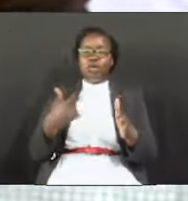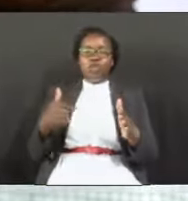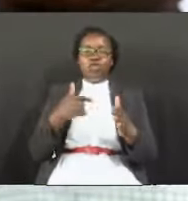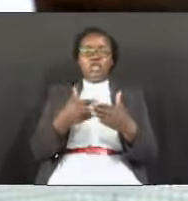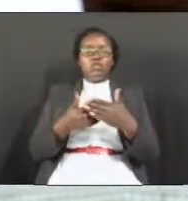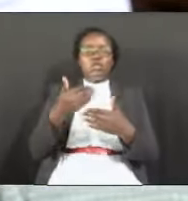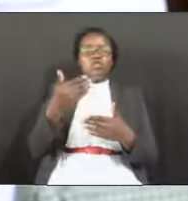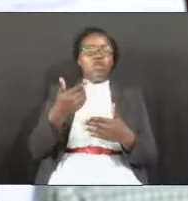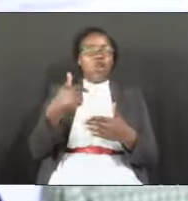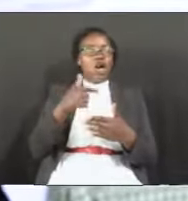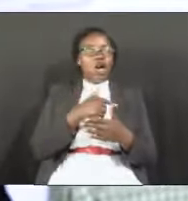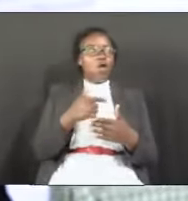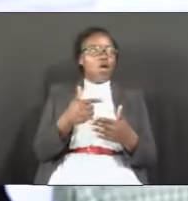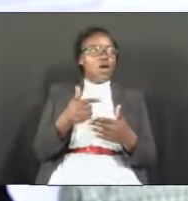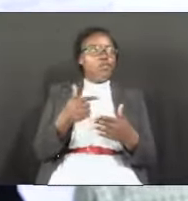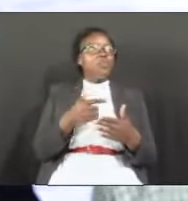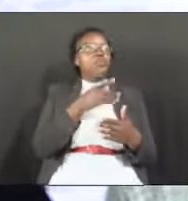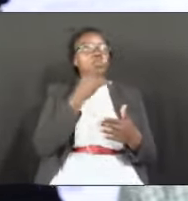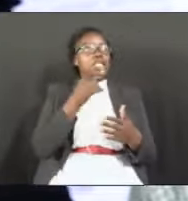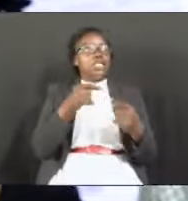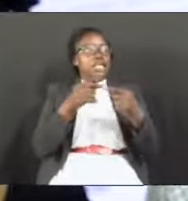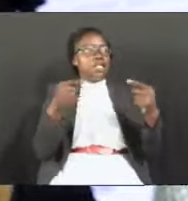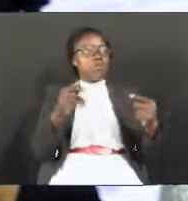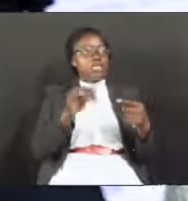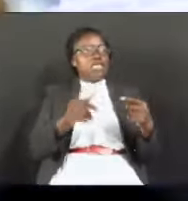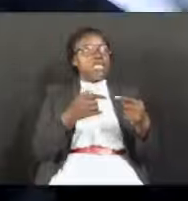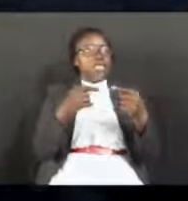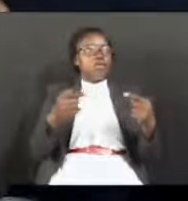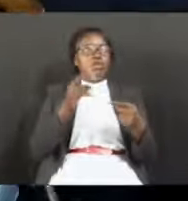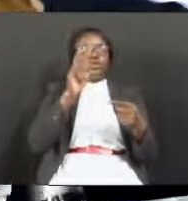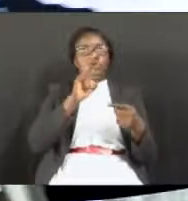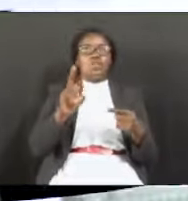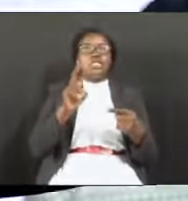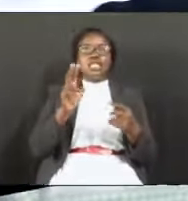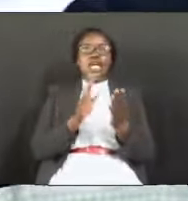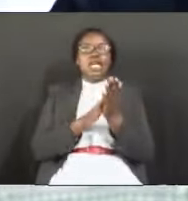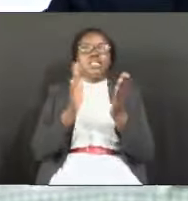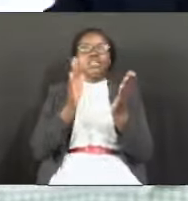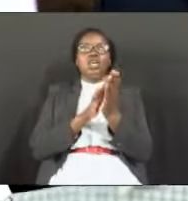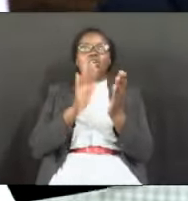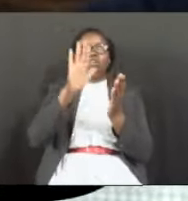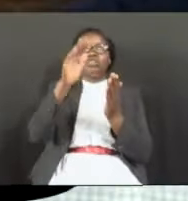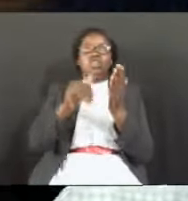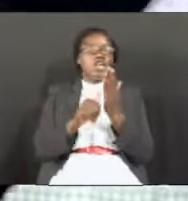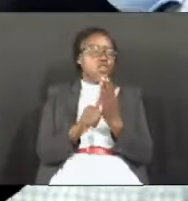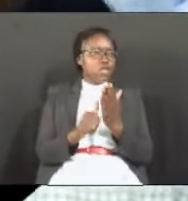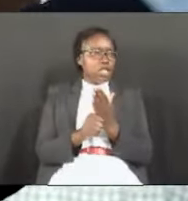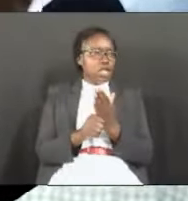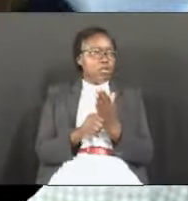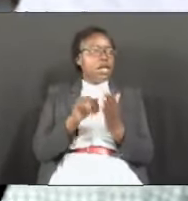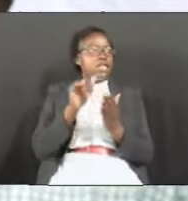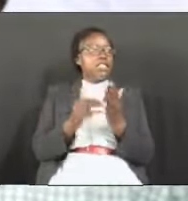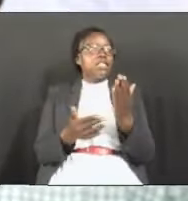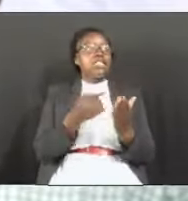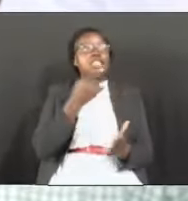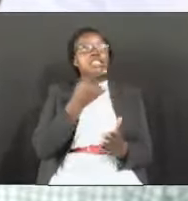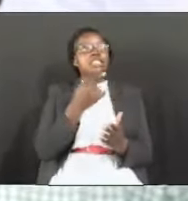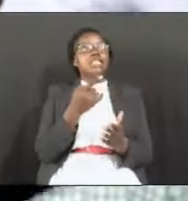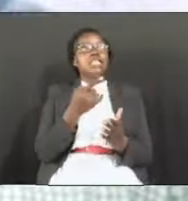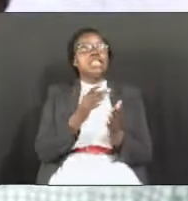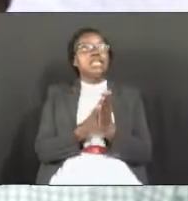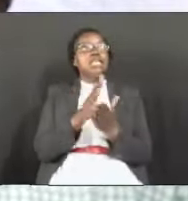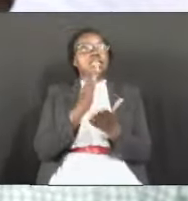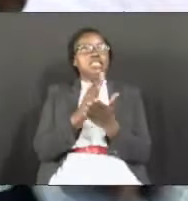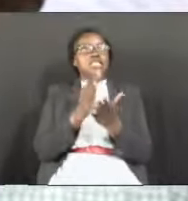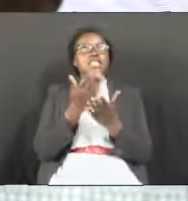our wilderness that the enemies will see and glorify your name. That they can say indeed there